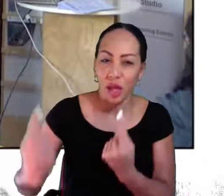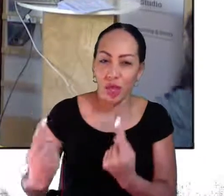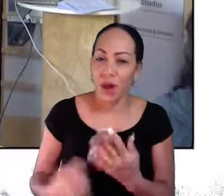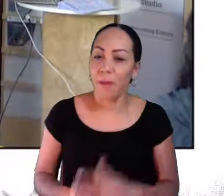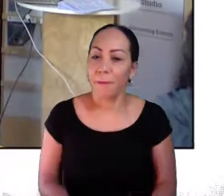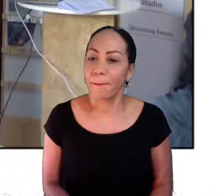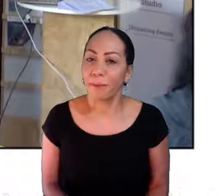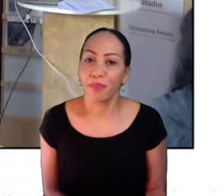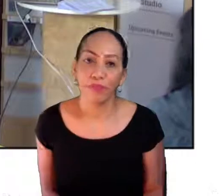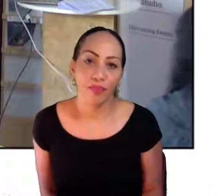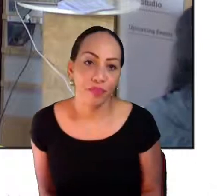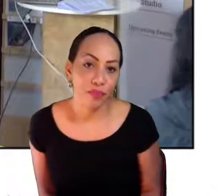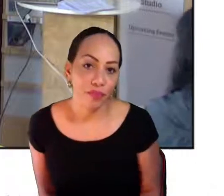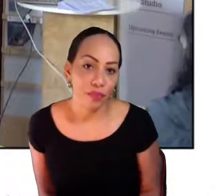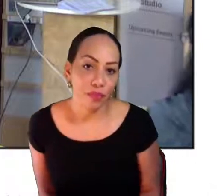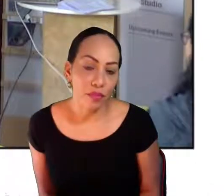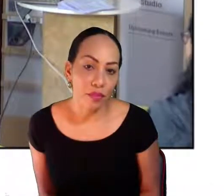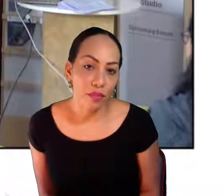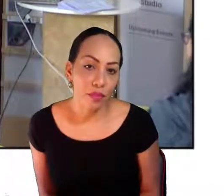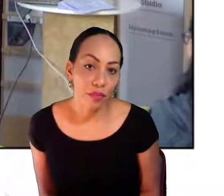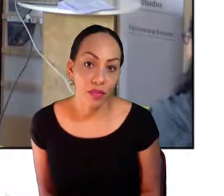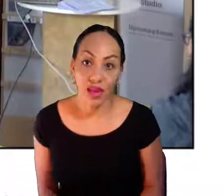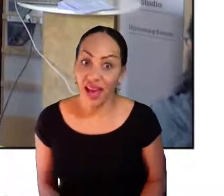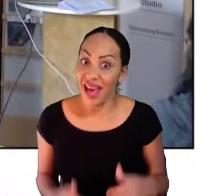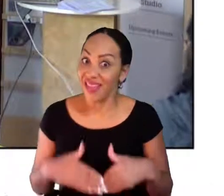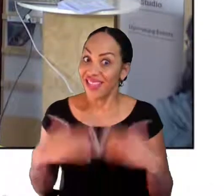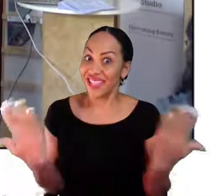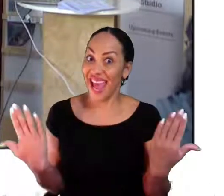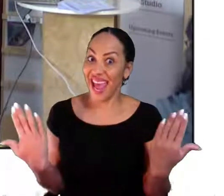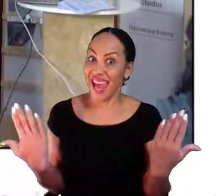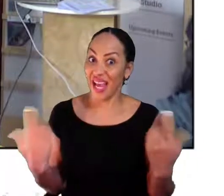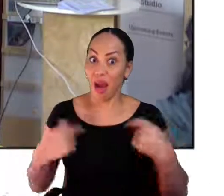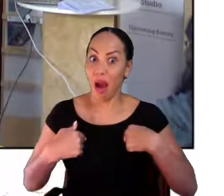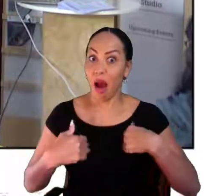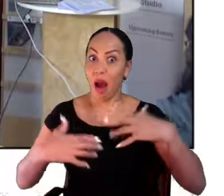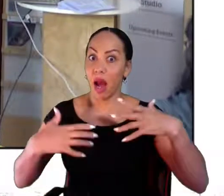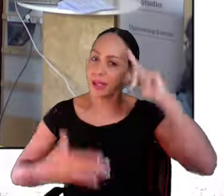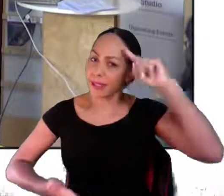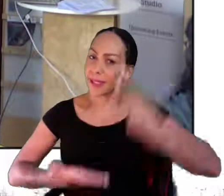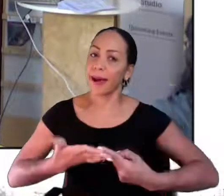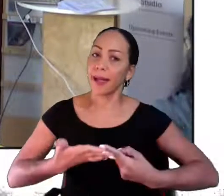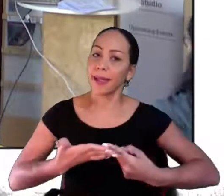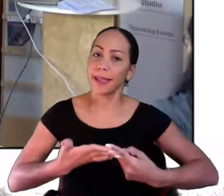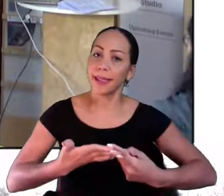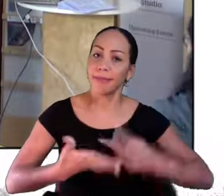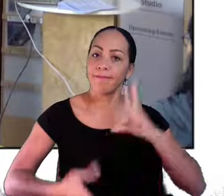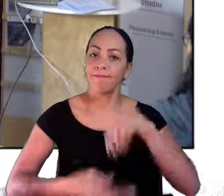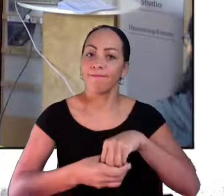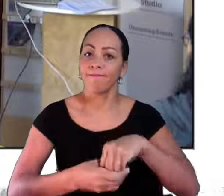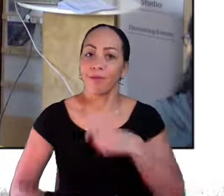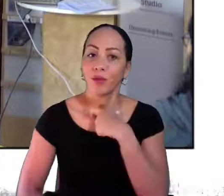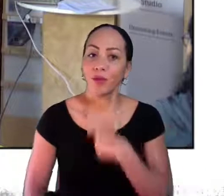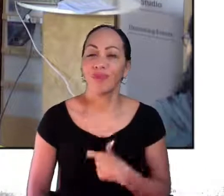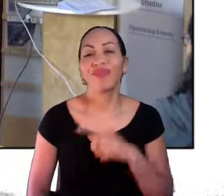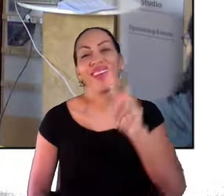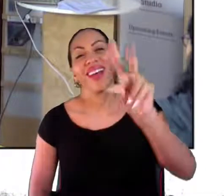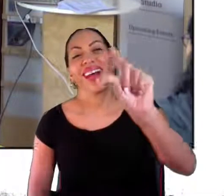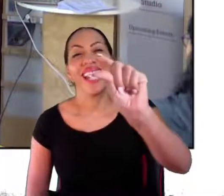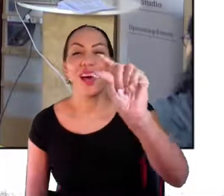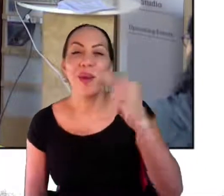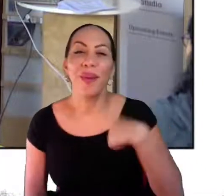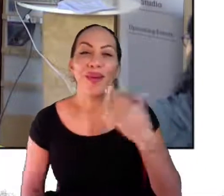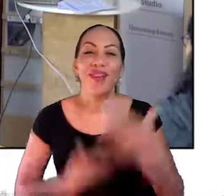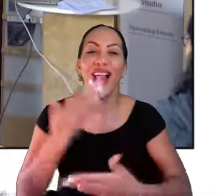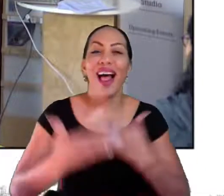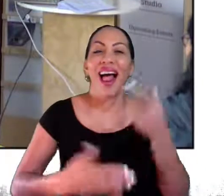of the way the day that I decided to take this job was the day. Here's a little bit of life story, everybody. I'm really bad at